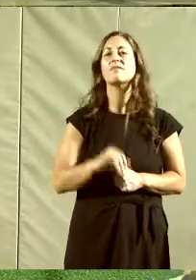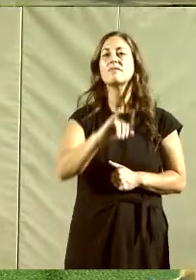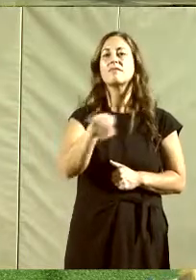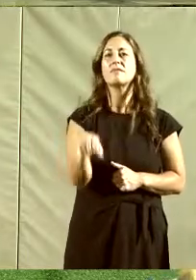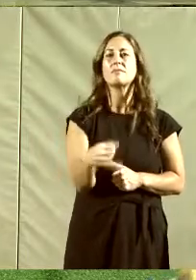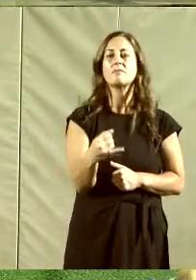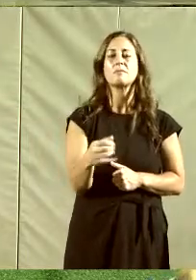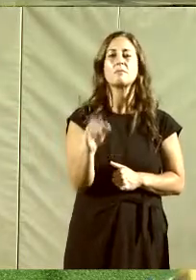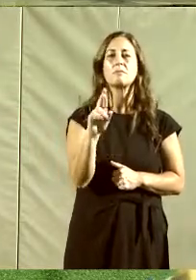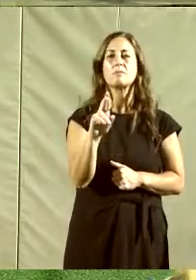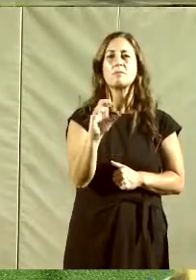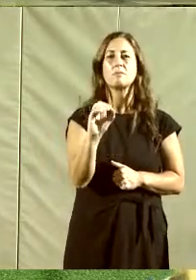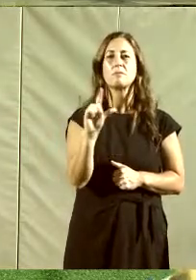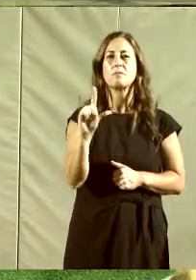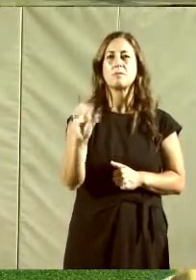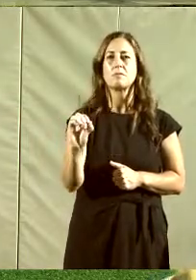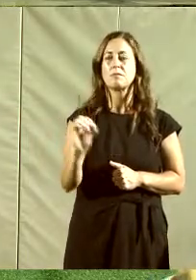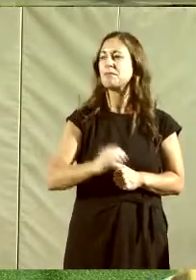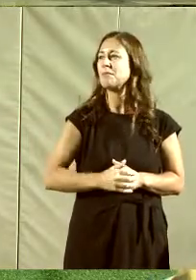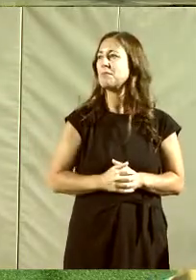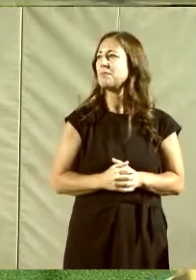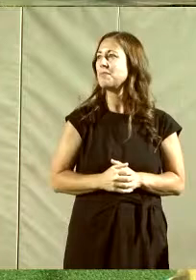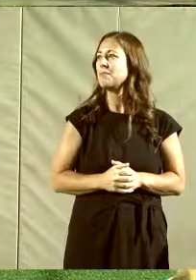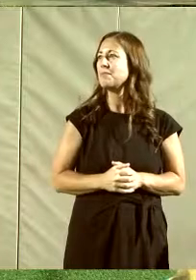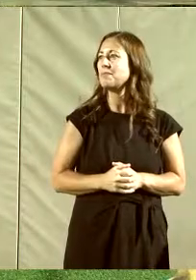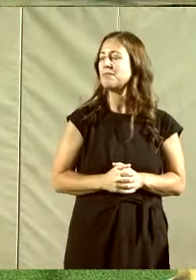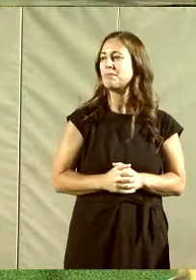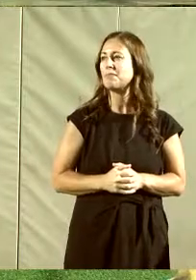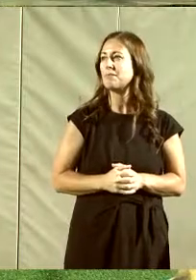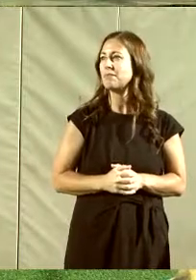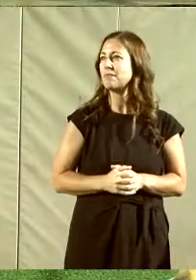Jackson Nathaniel Rolo.